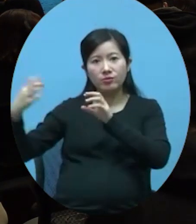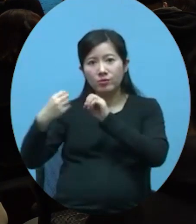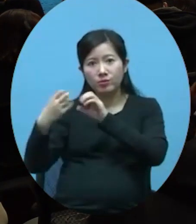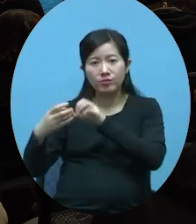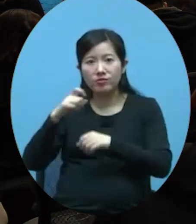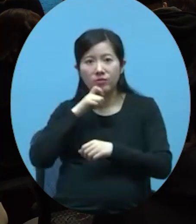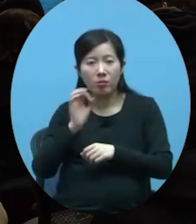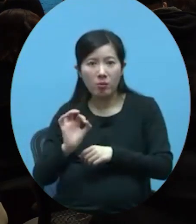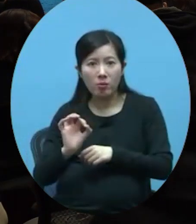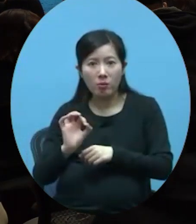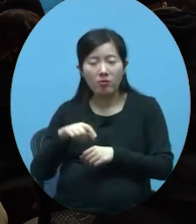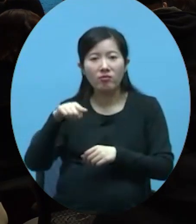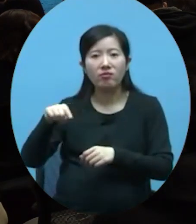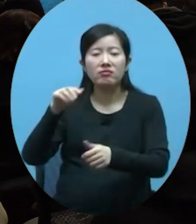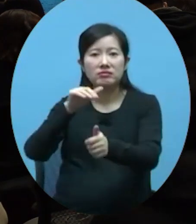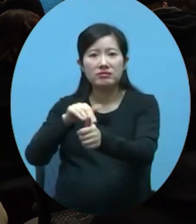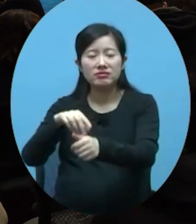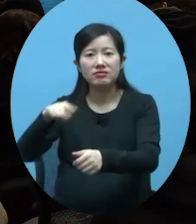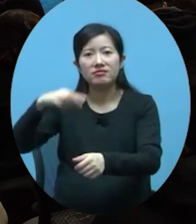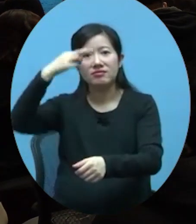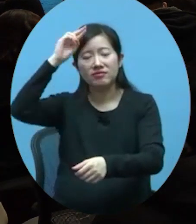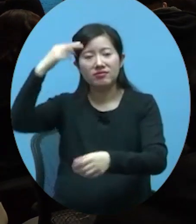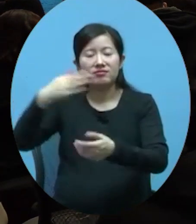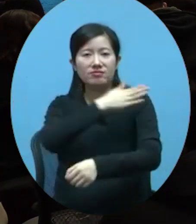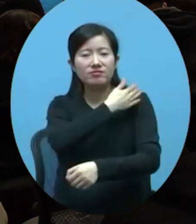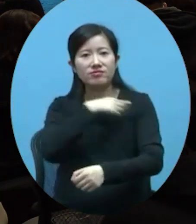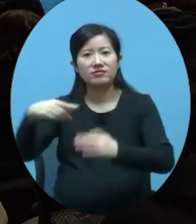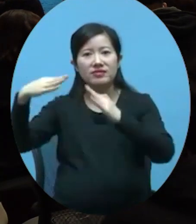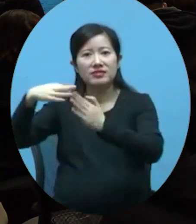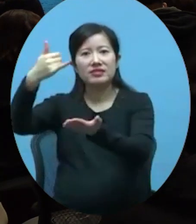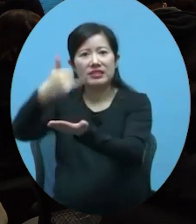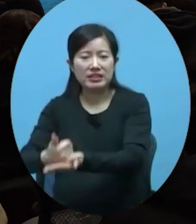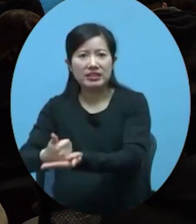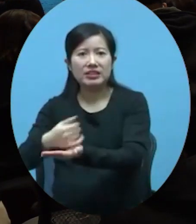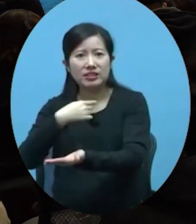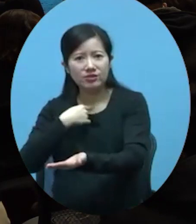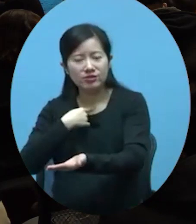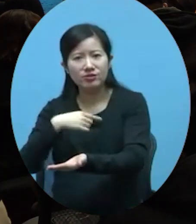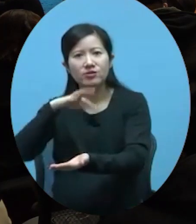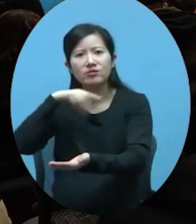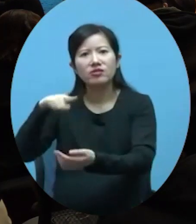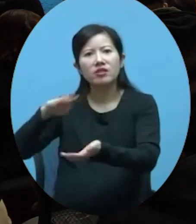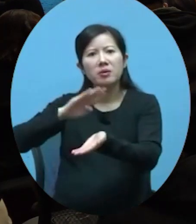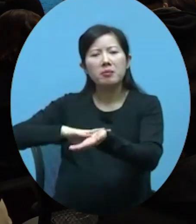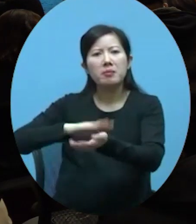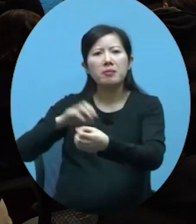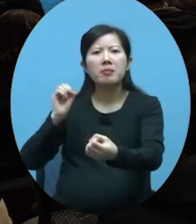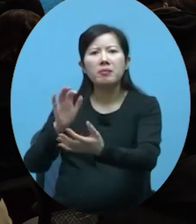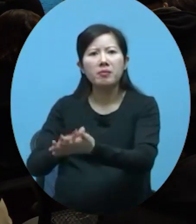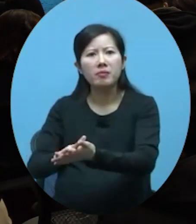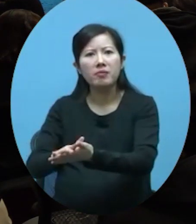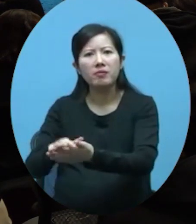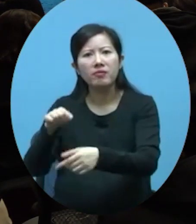but in this case the worker got her got infected by her employer so